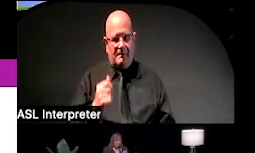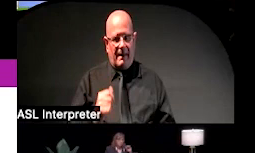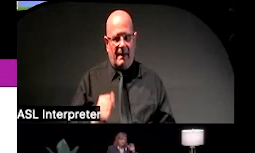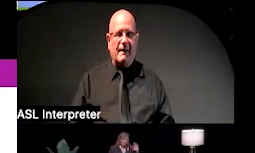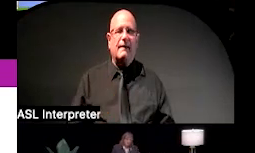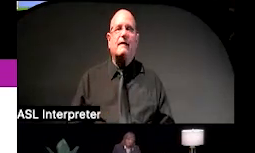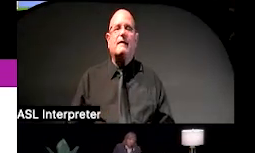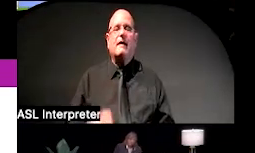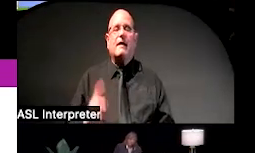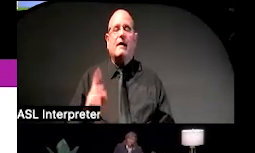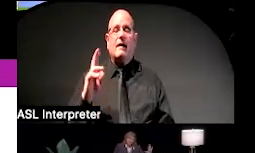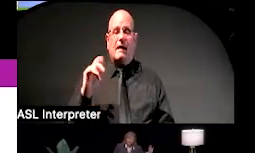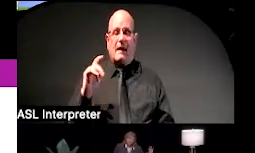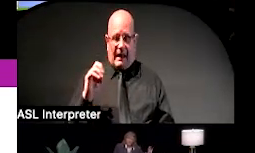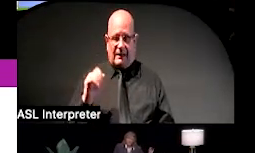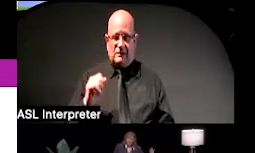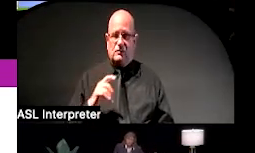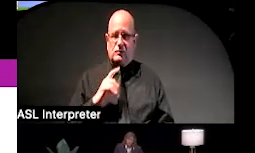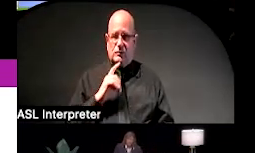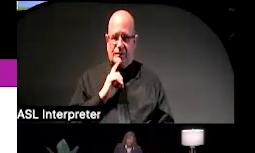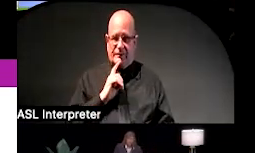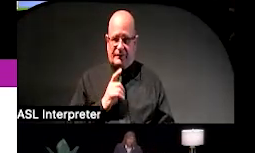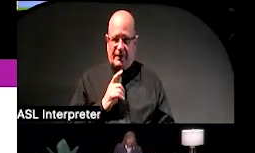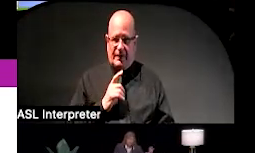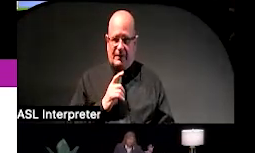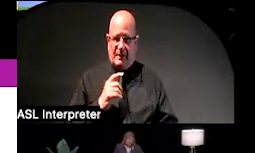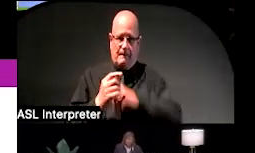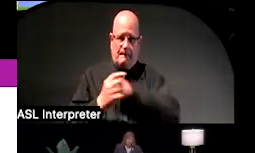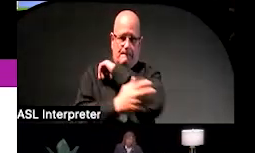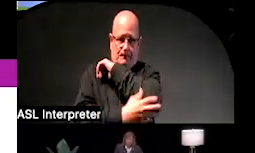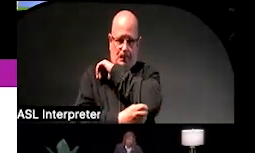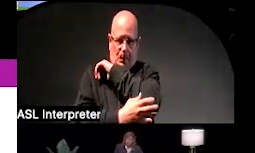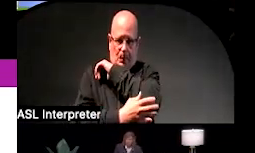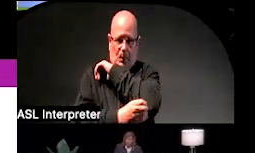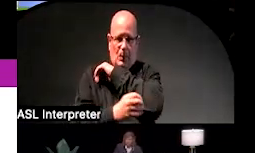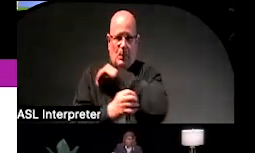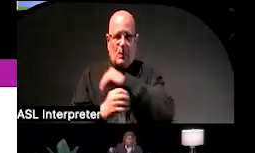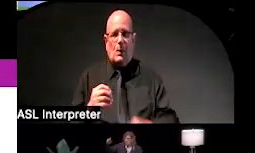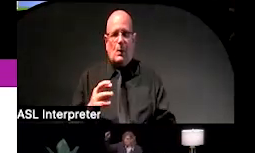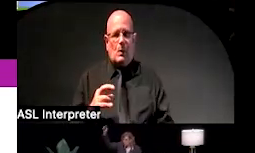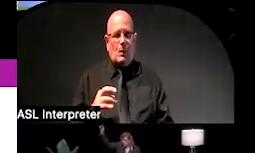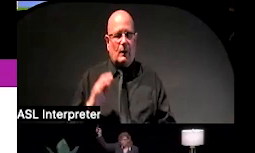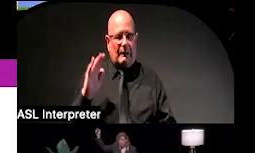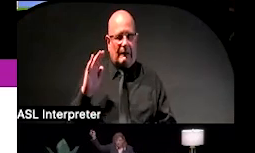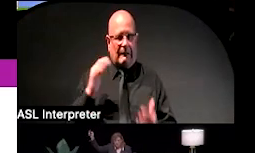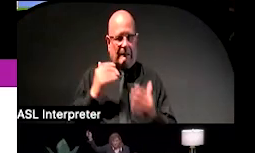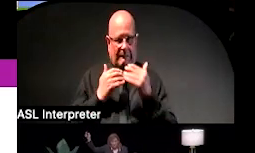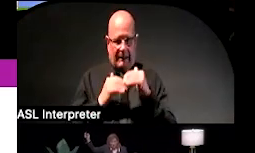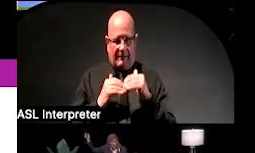Unless you are very poor or have low resources or extremely